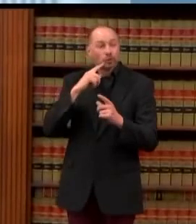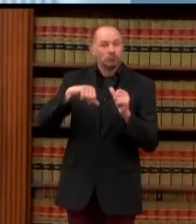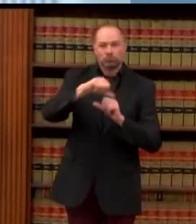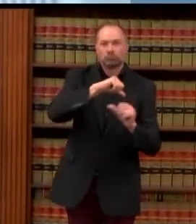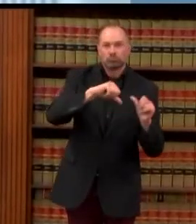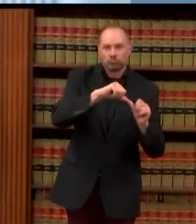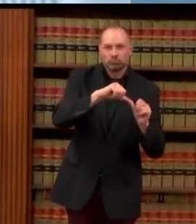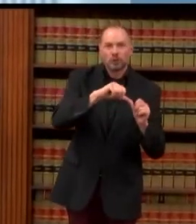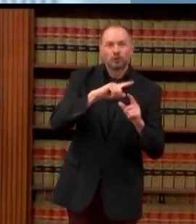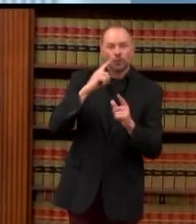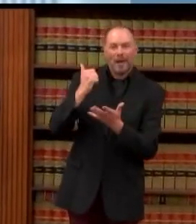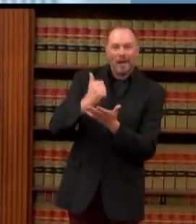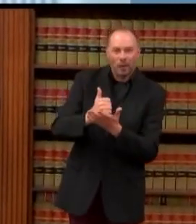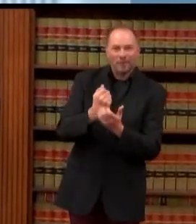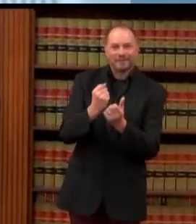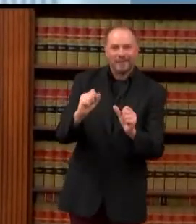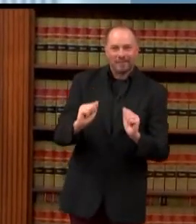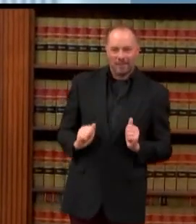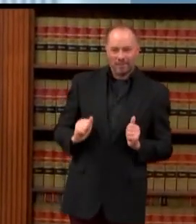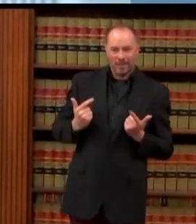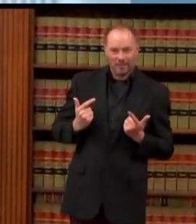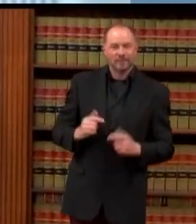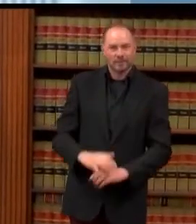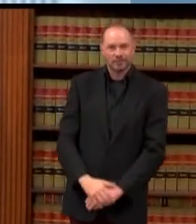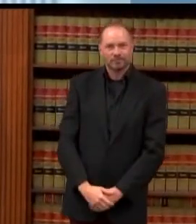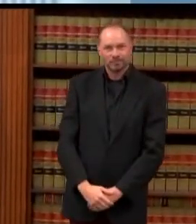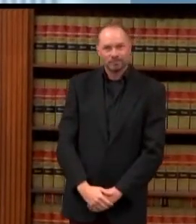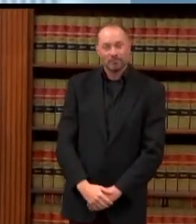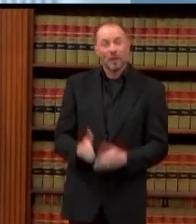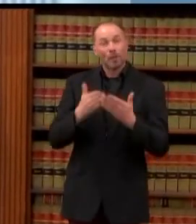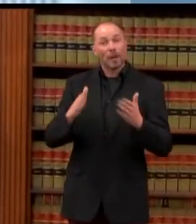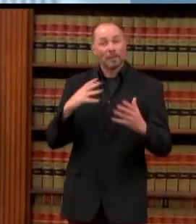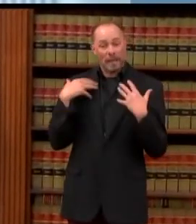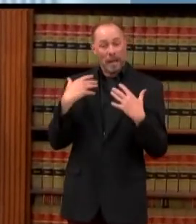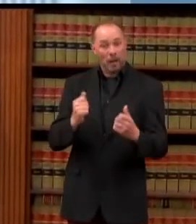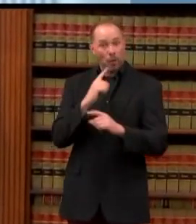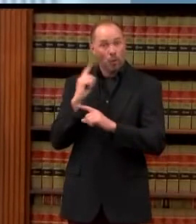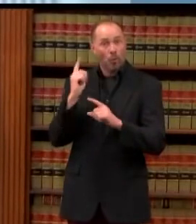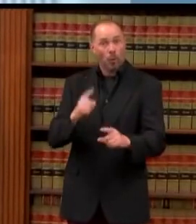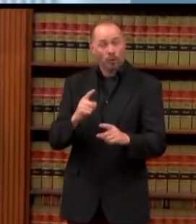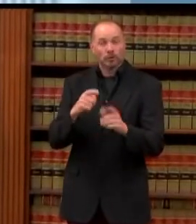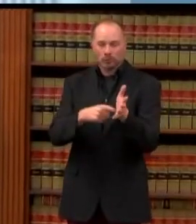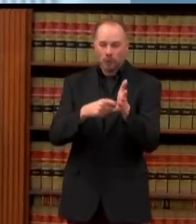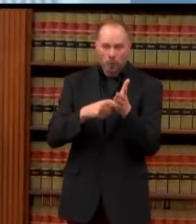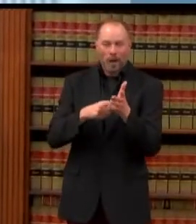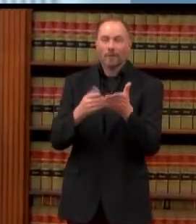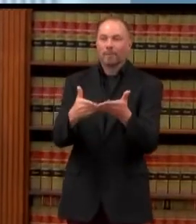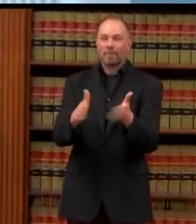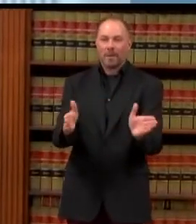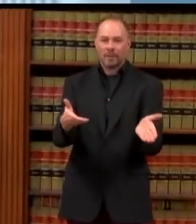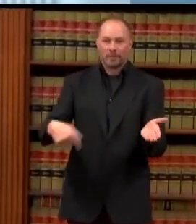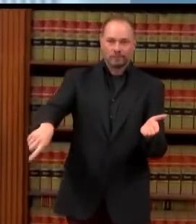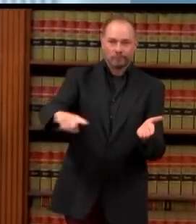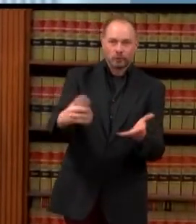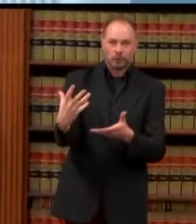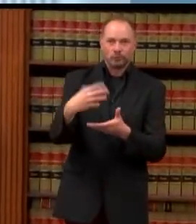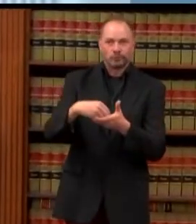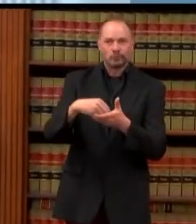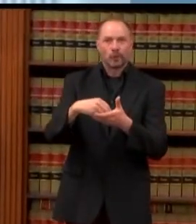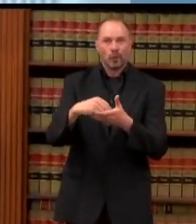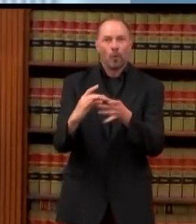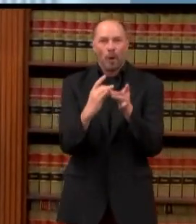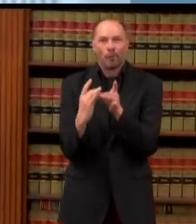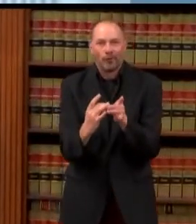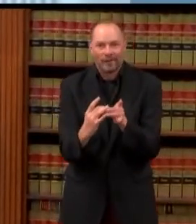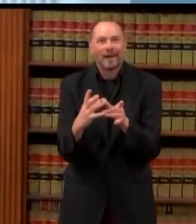to help save lives. Public health orders require the public to cooperate